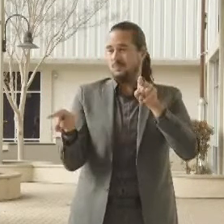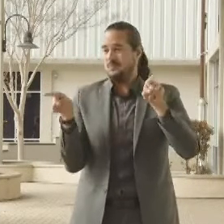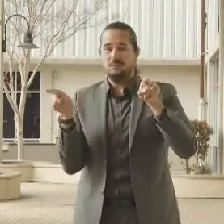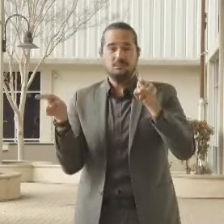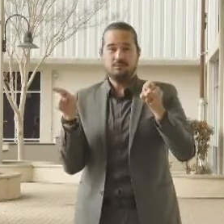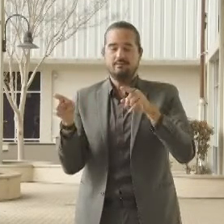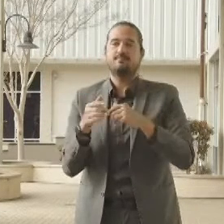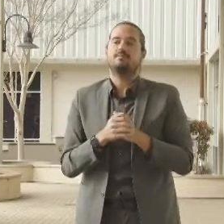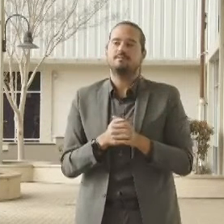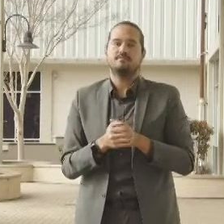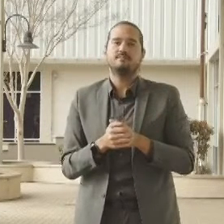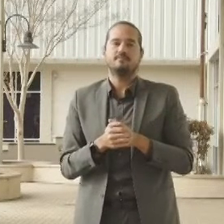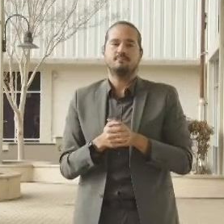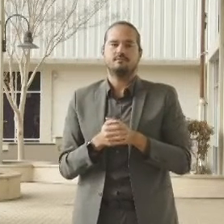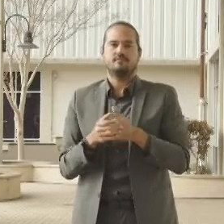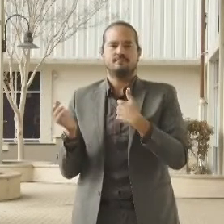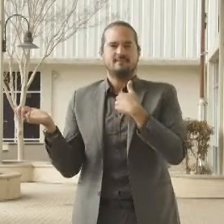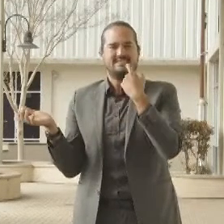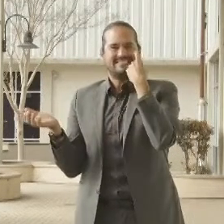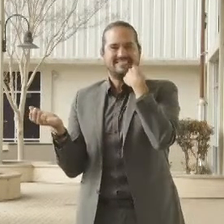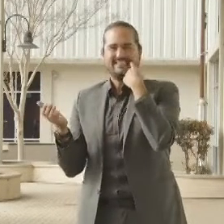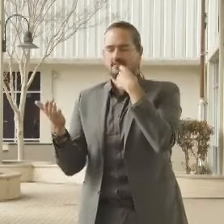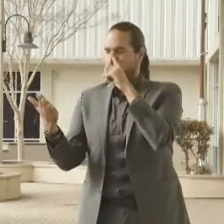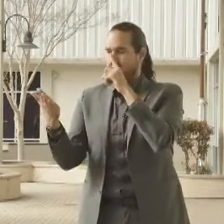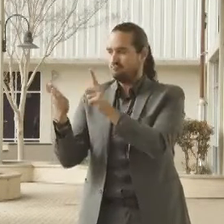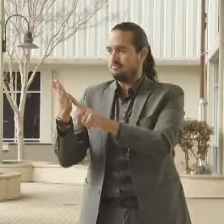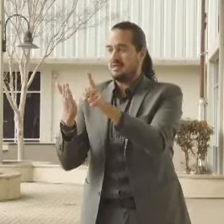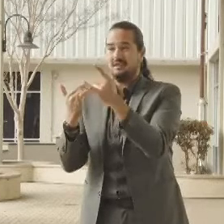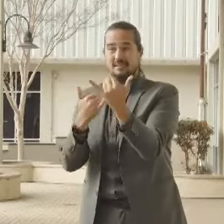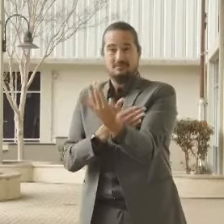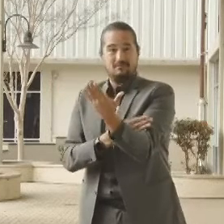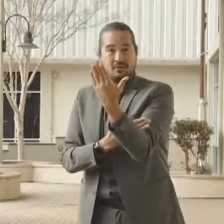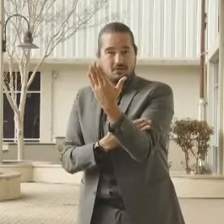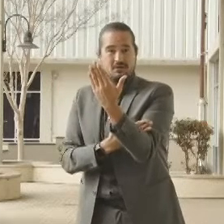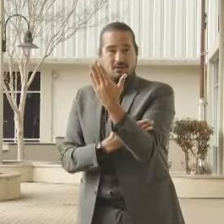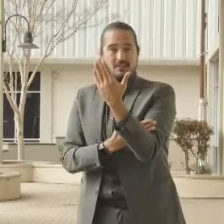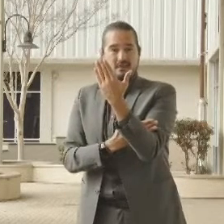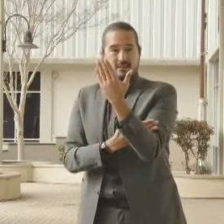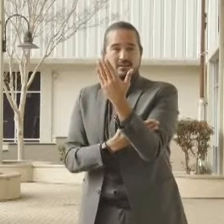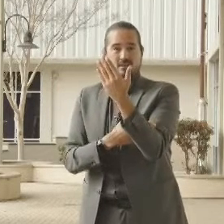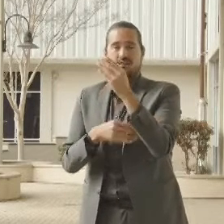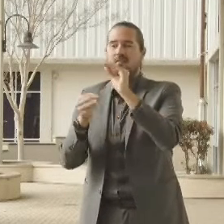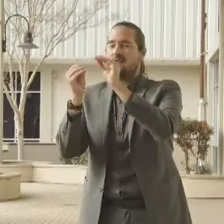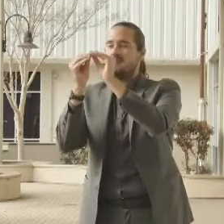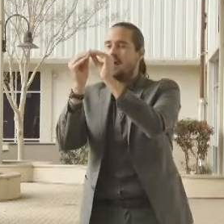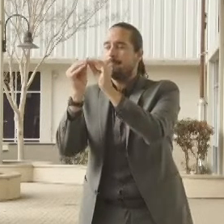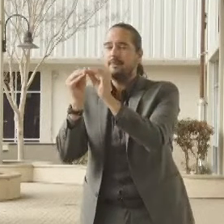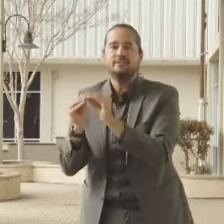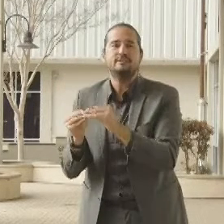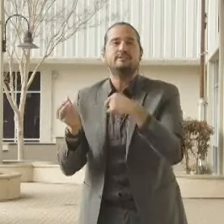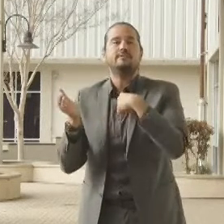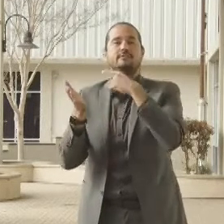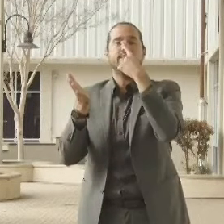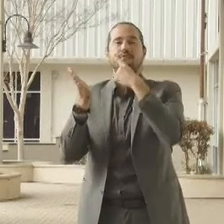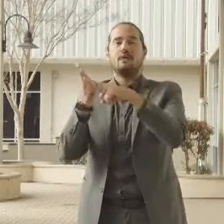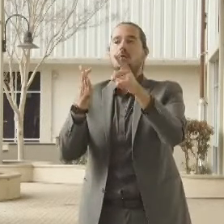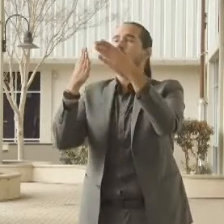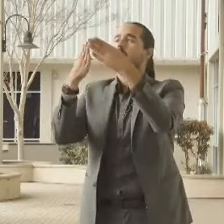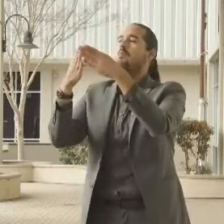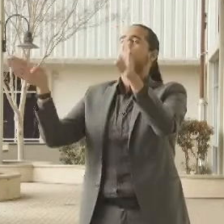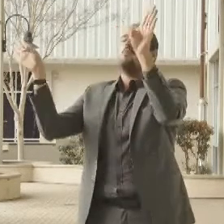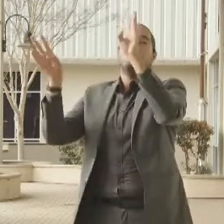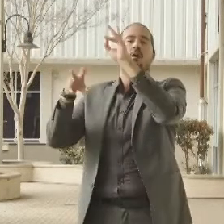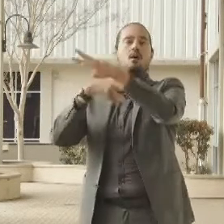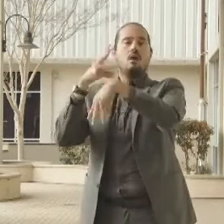looking this morning at some national data and indeed some worldwide data, and we're still at the place